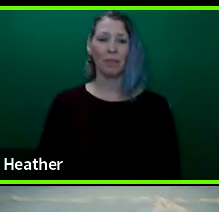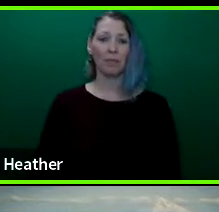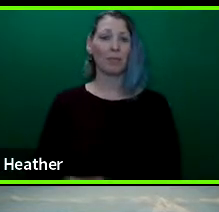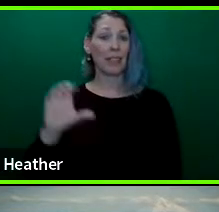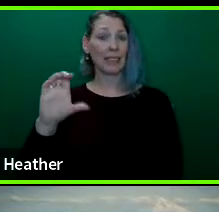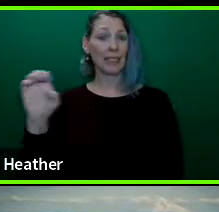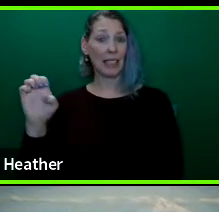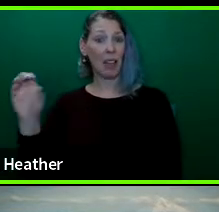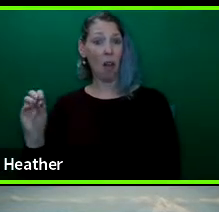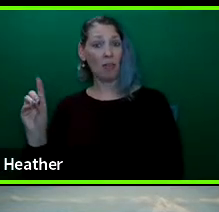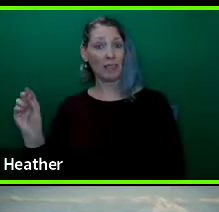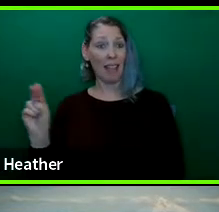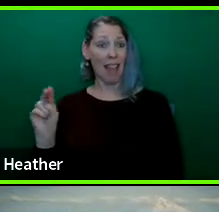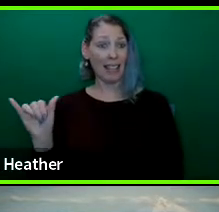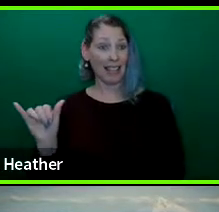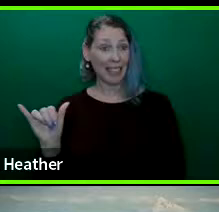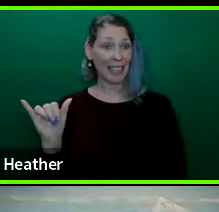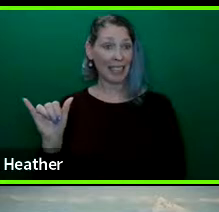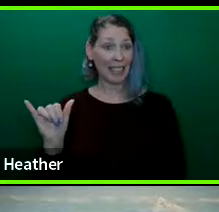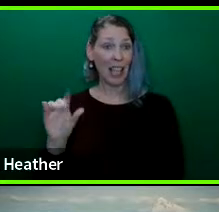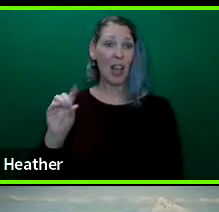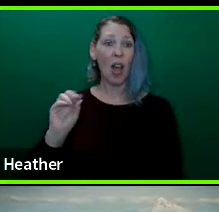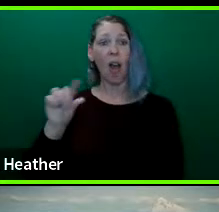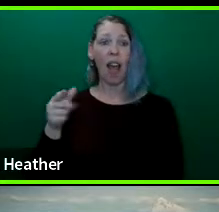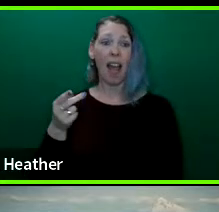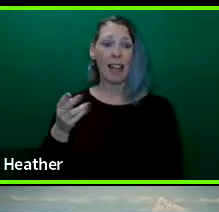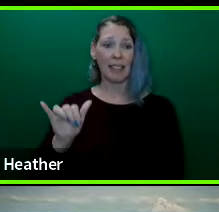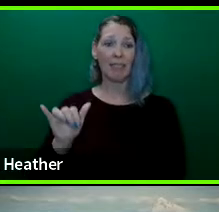CEO Donahue? Yeah, I would just,